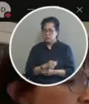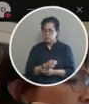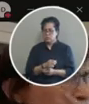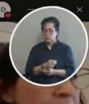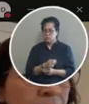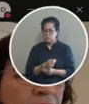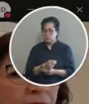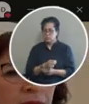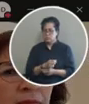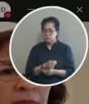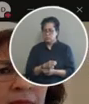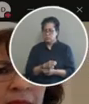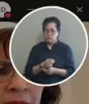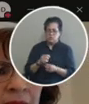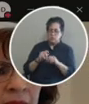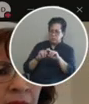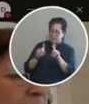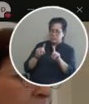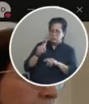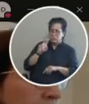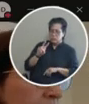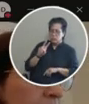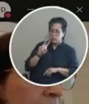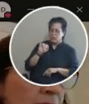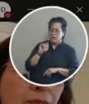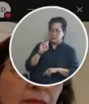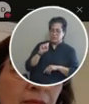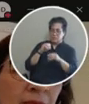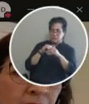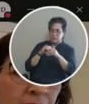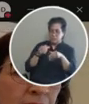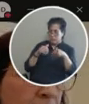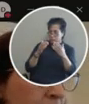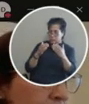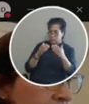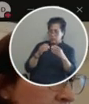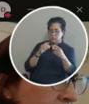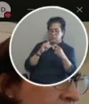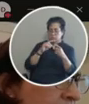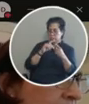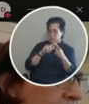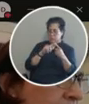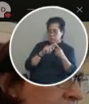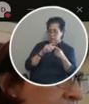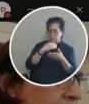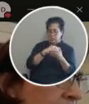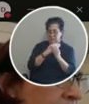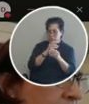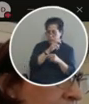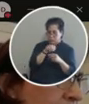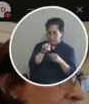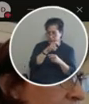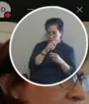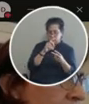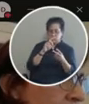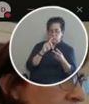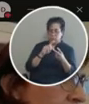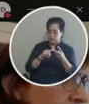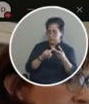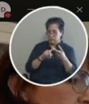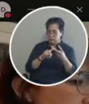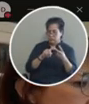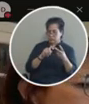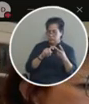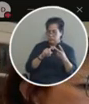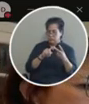I for. understand. There are 2 items in the motion. One is for the budget transfers, and the second is